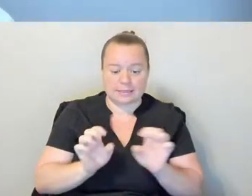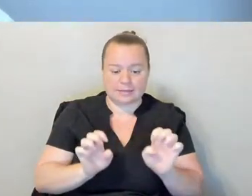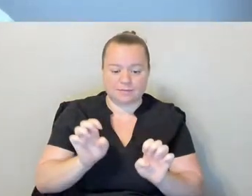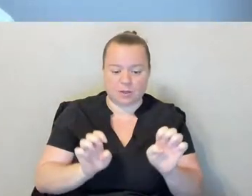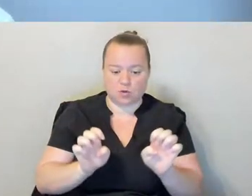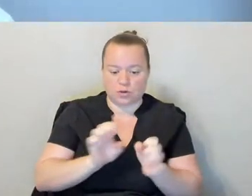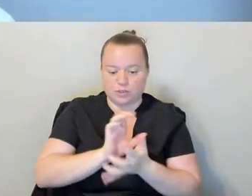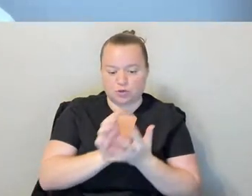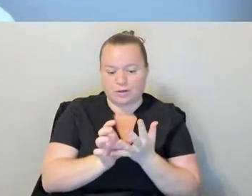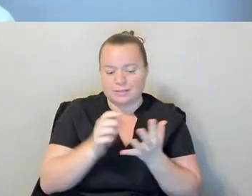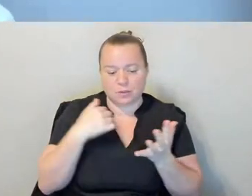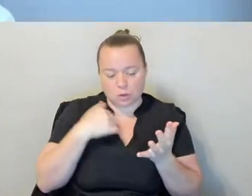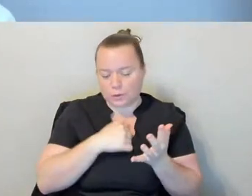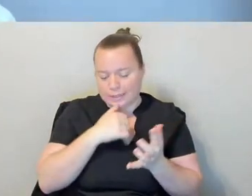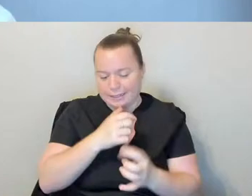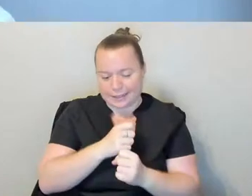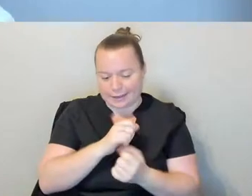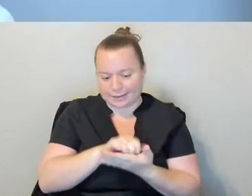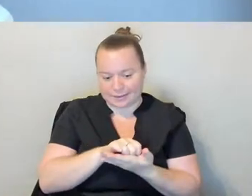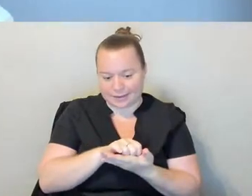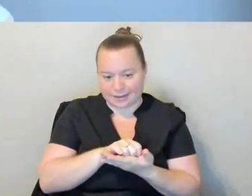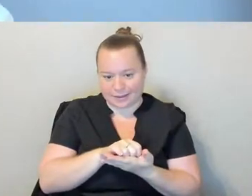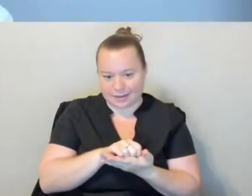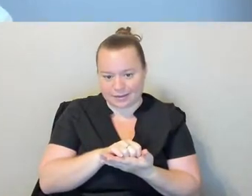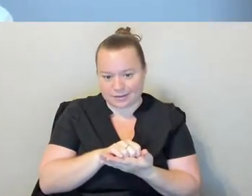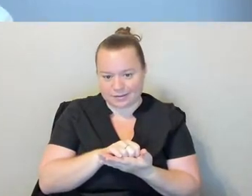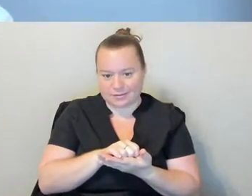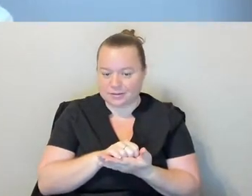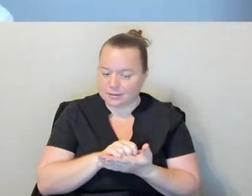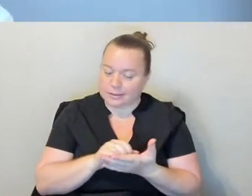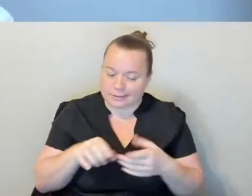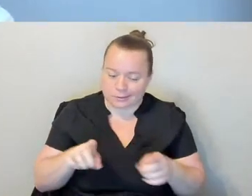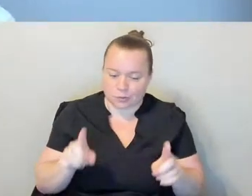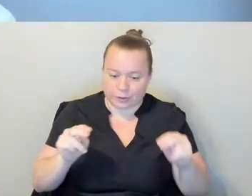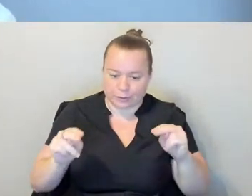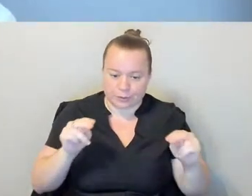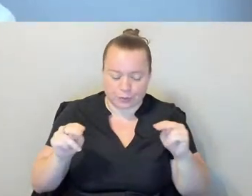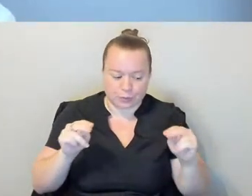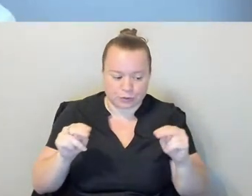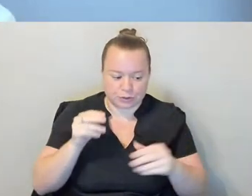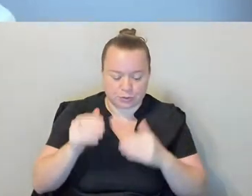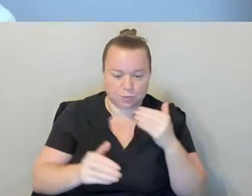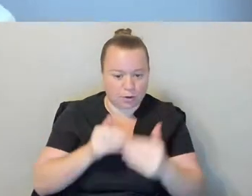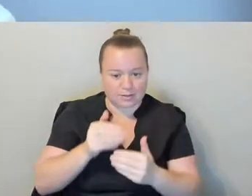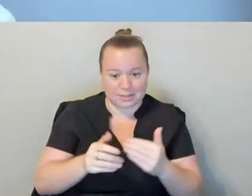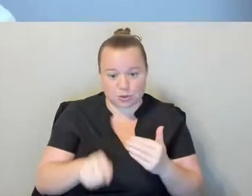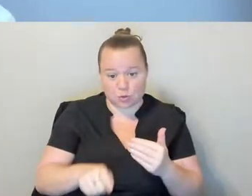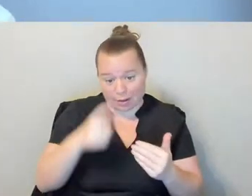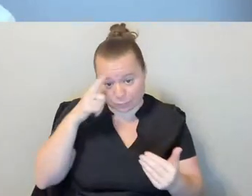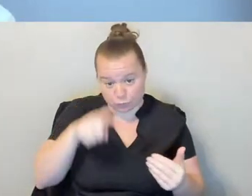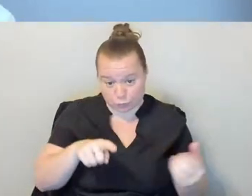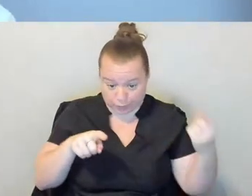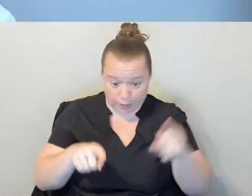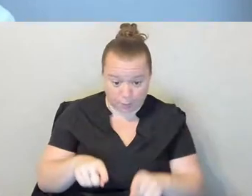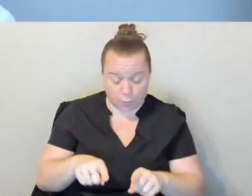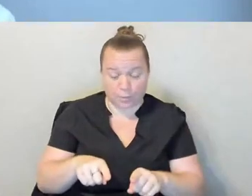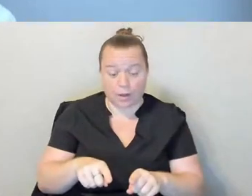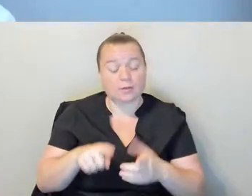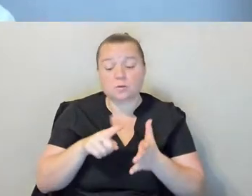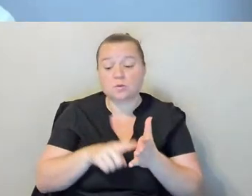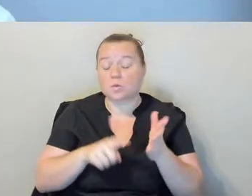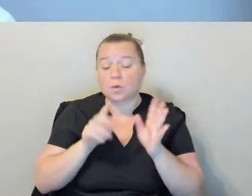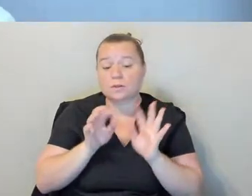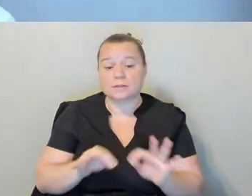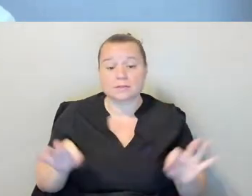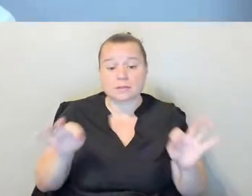We did not get that because that's the negotiation process. You need to compromise. But what is important is that